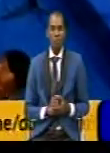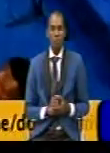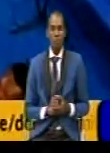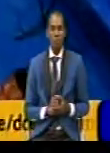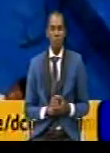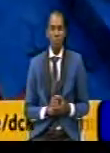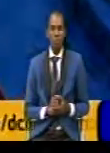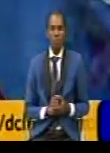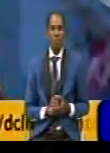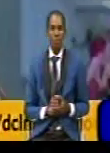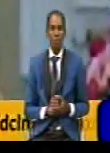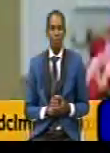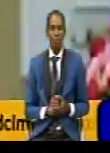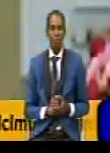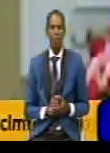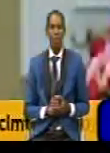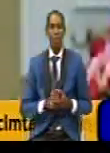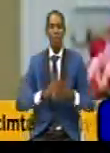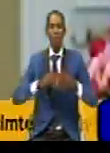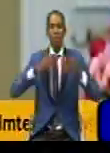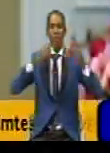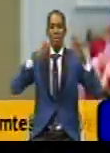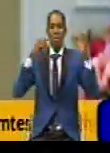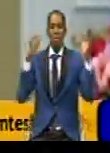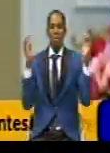Praise the Lord.